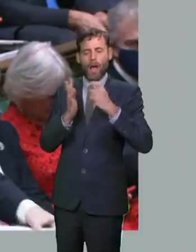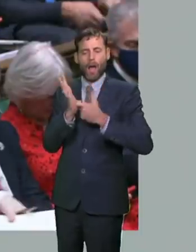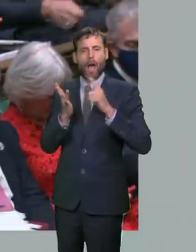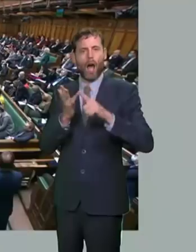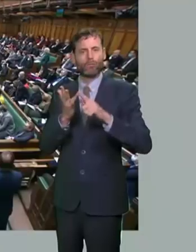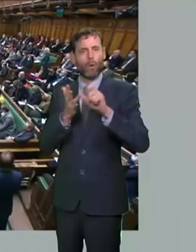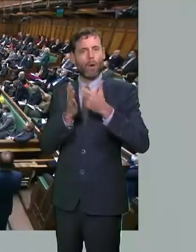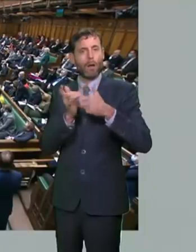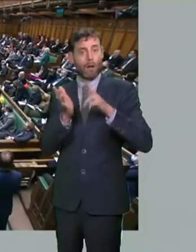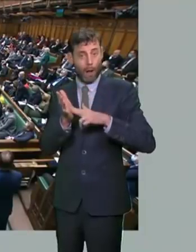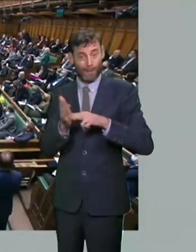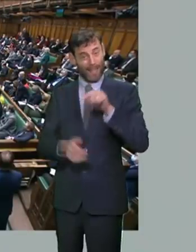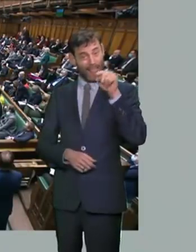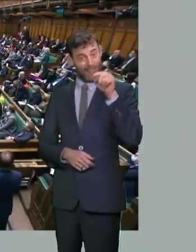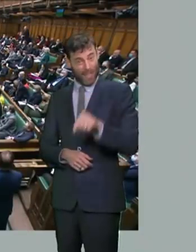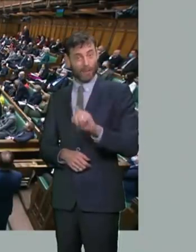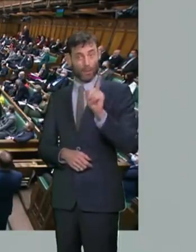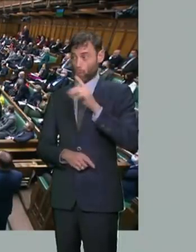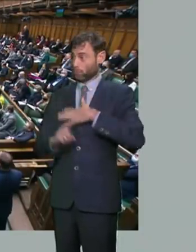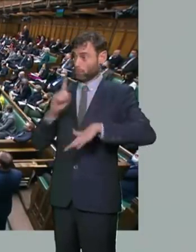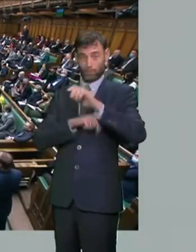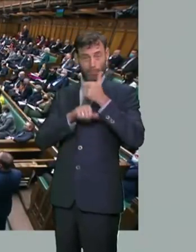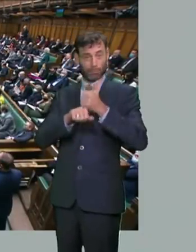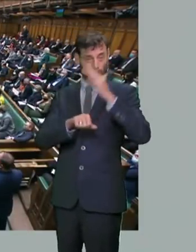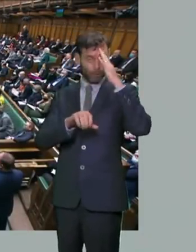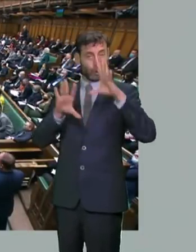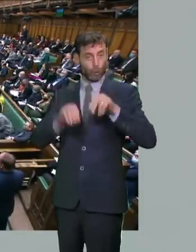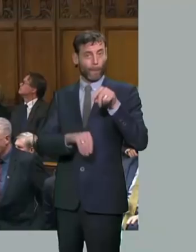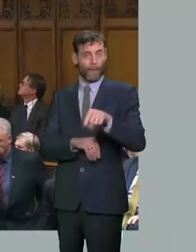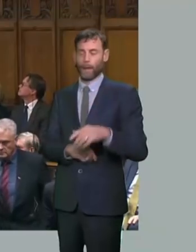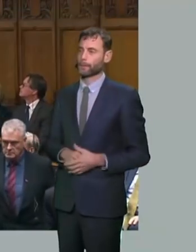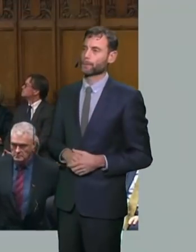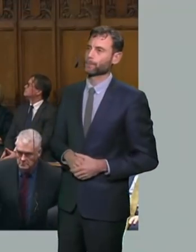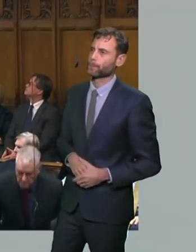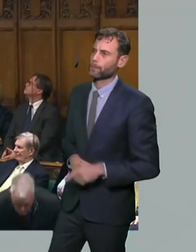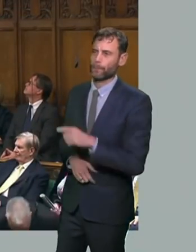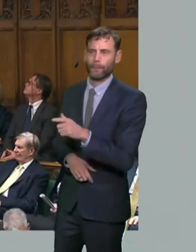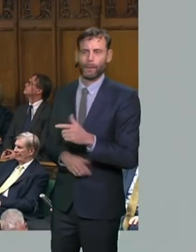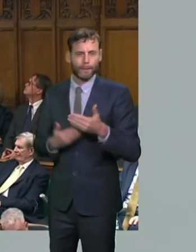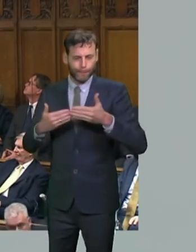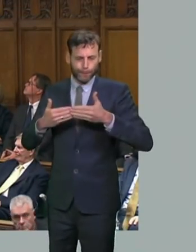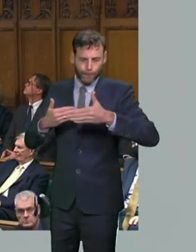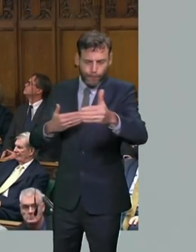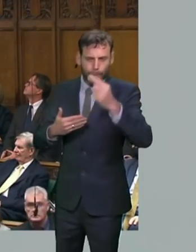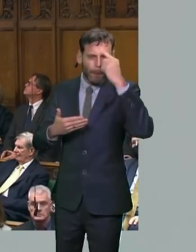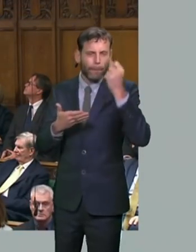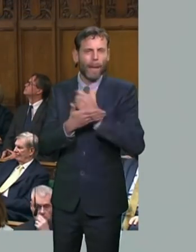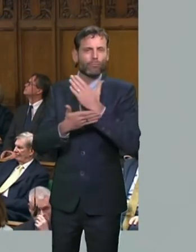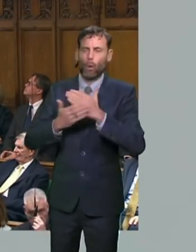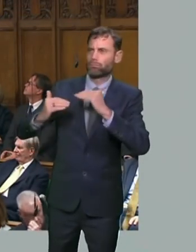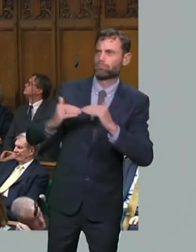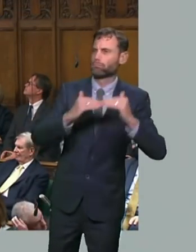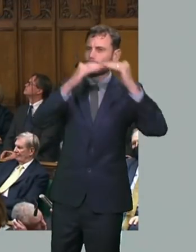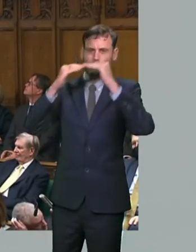followed. Dr. Andrew Burris. Mr. Speaker, net zero, levelling up and building back better can't happen unless we have a